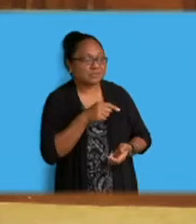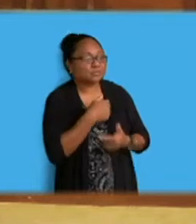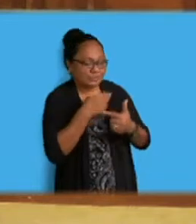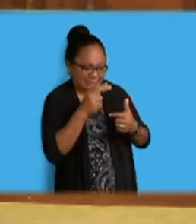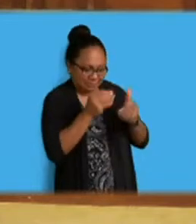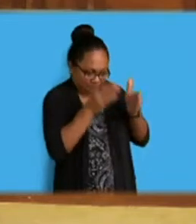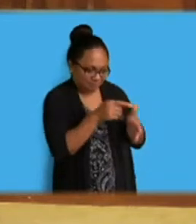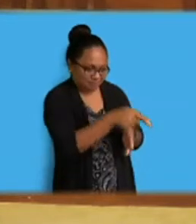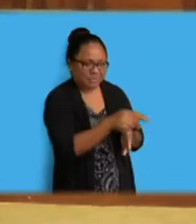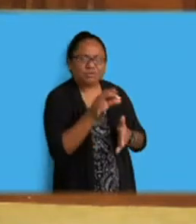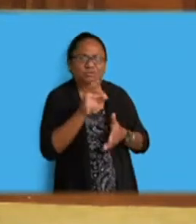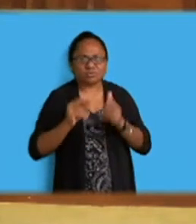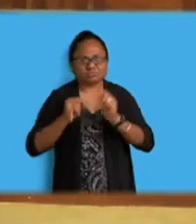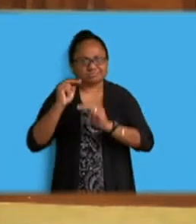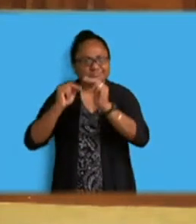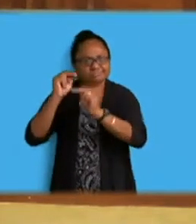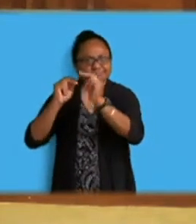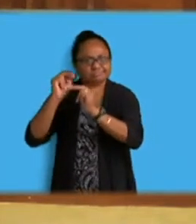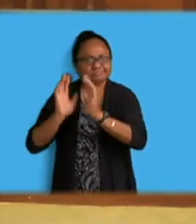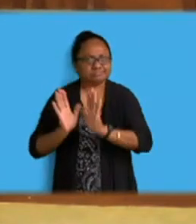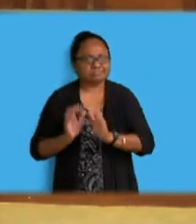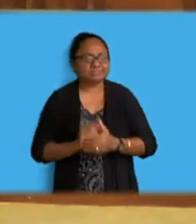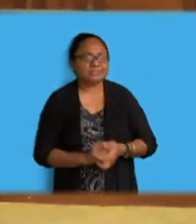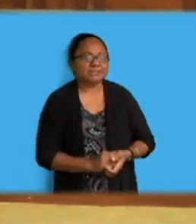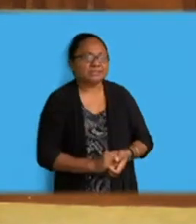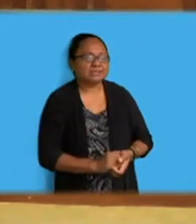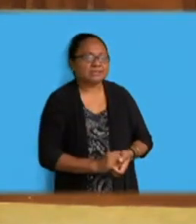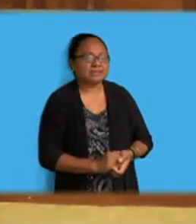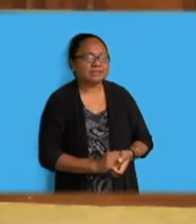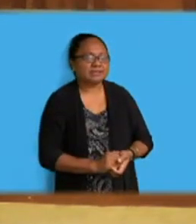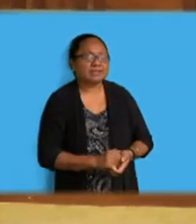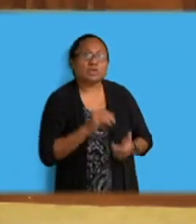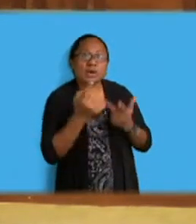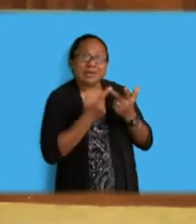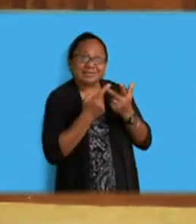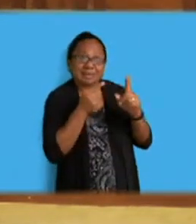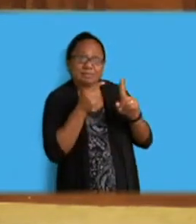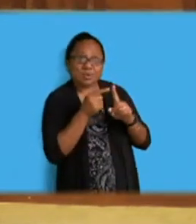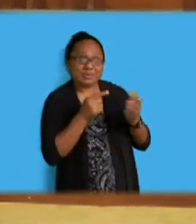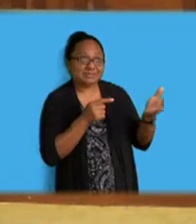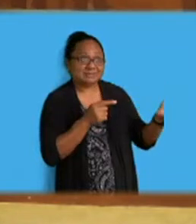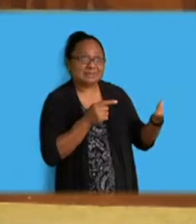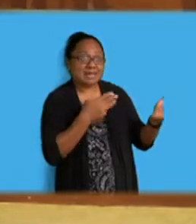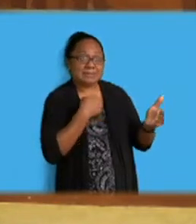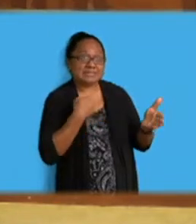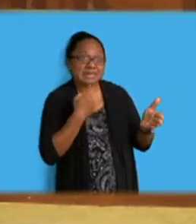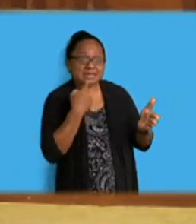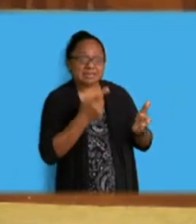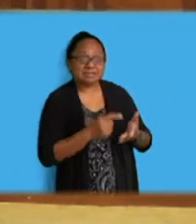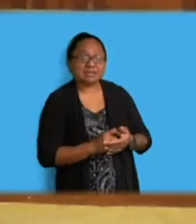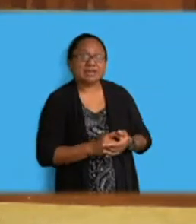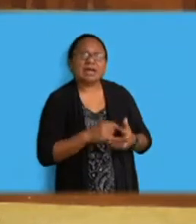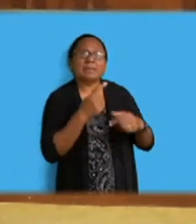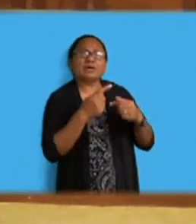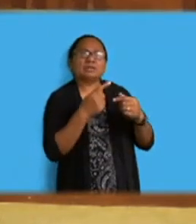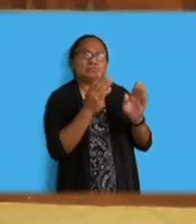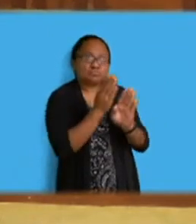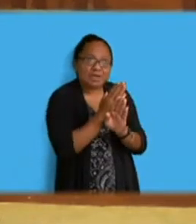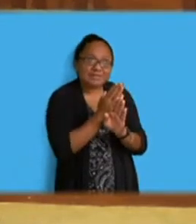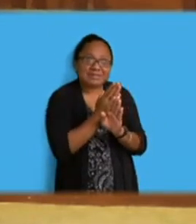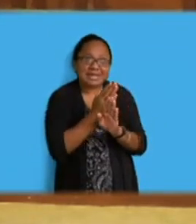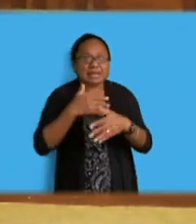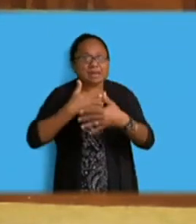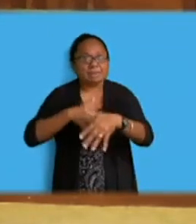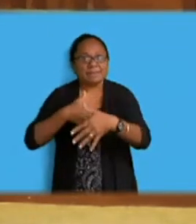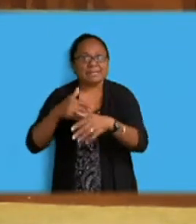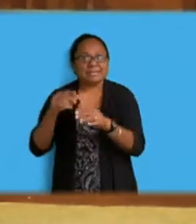priority. The other point that the Honourable Minister made was in relation to private-public partnership.